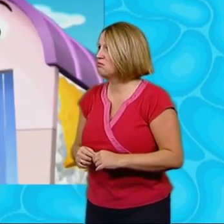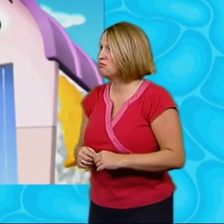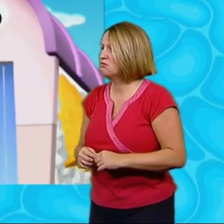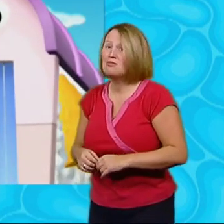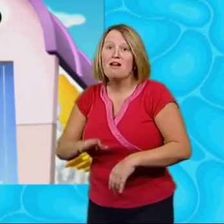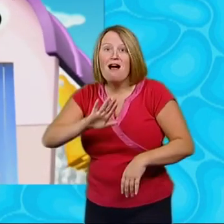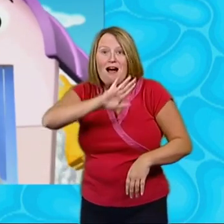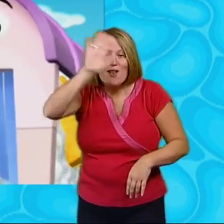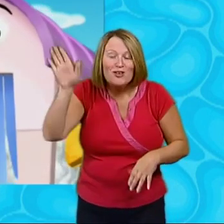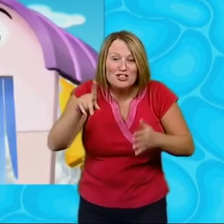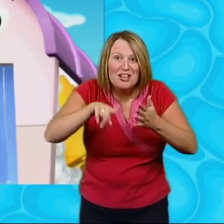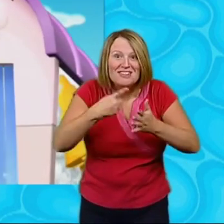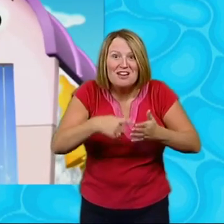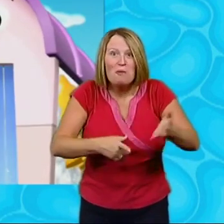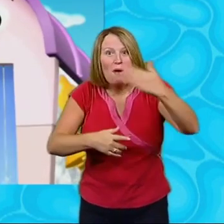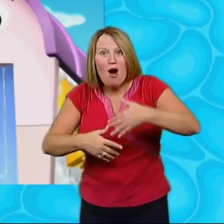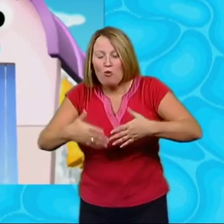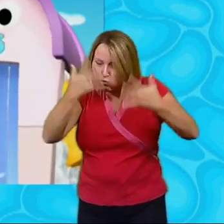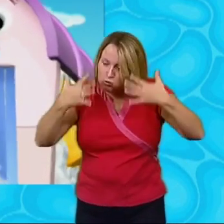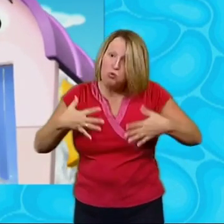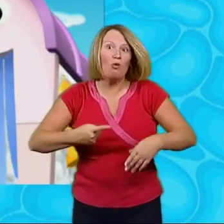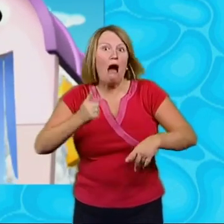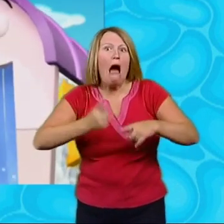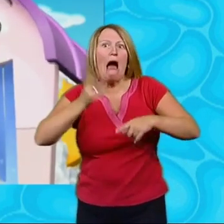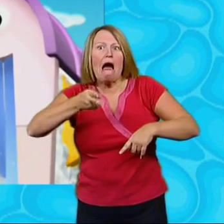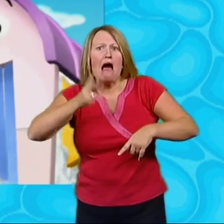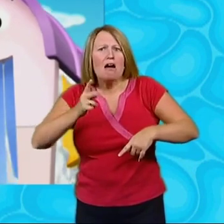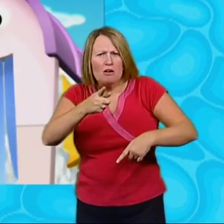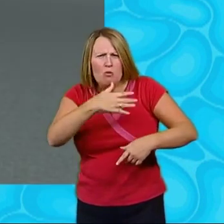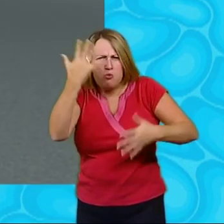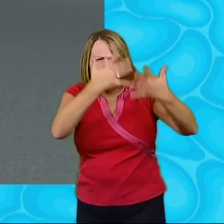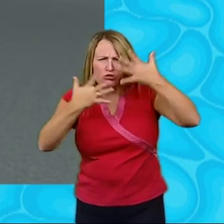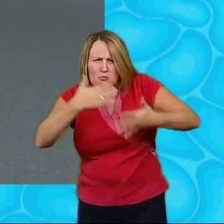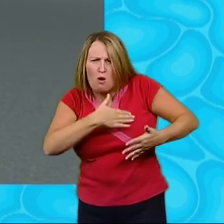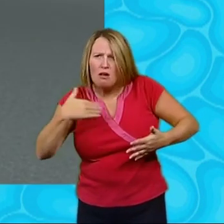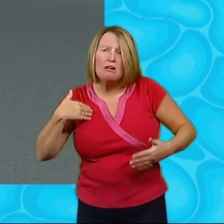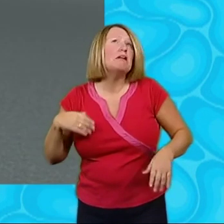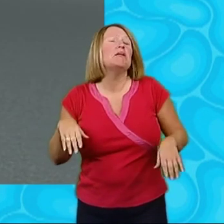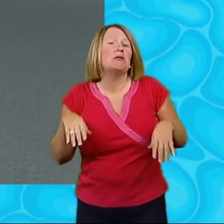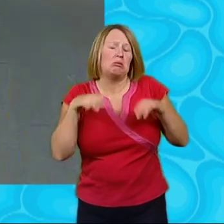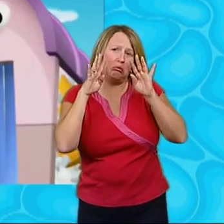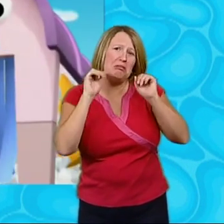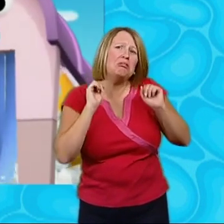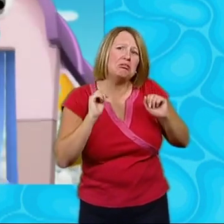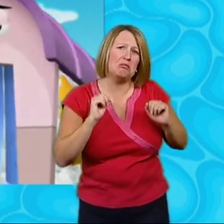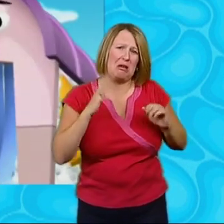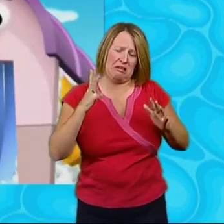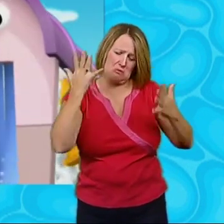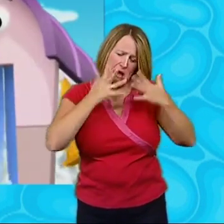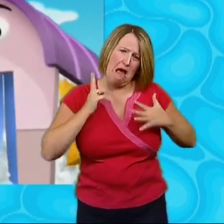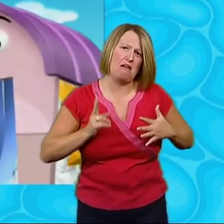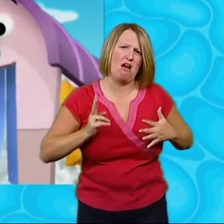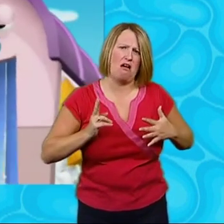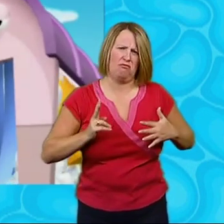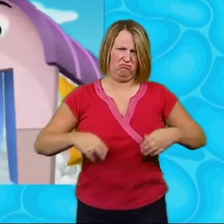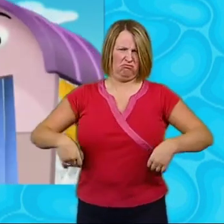Hello, Jessie. Back again so soon? Didn't you have a wash this morning? Yes, but I need another one. Really?